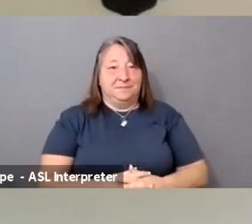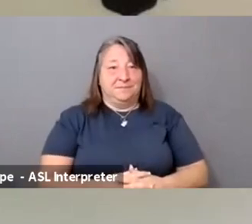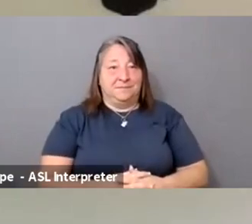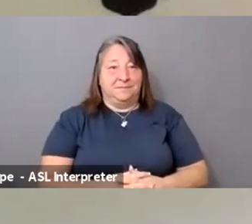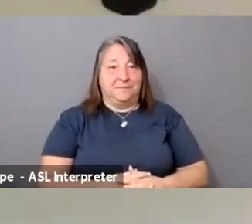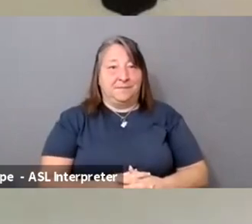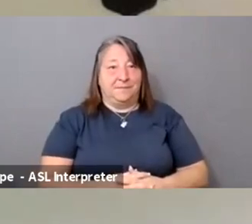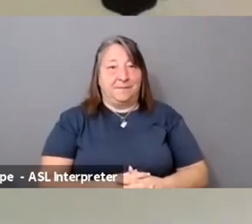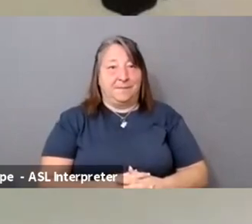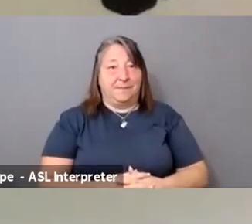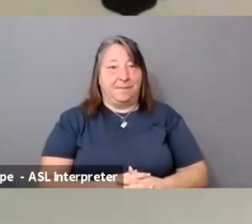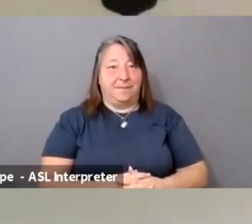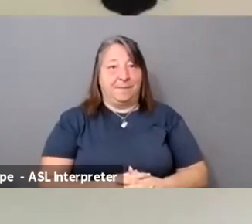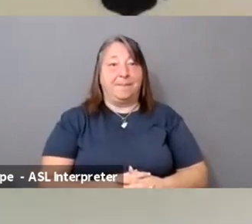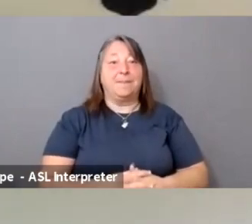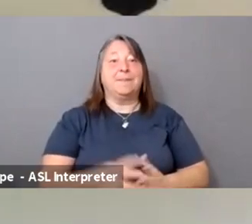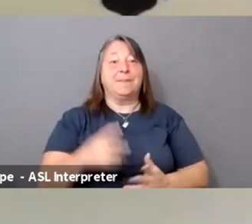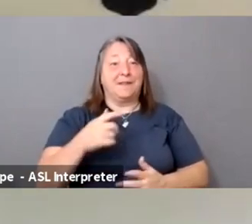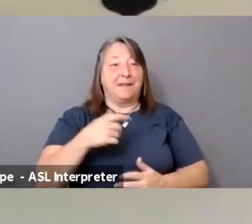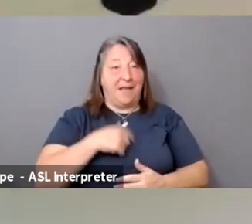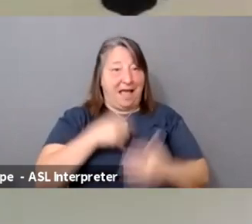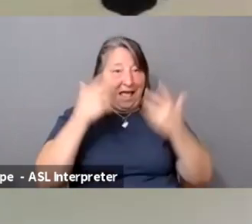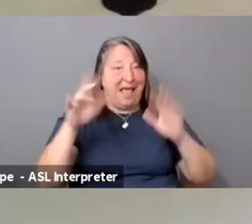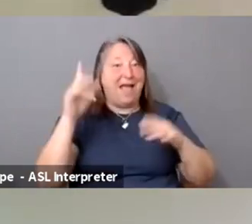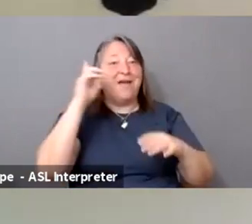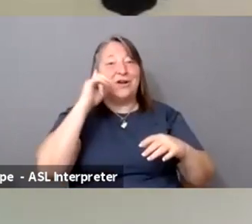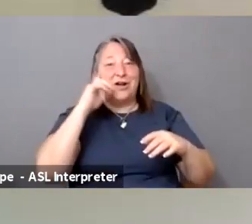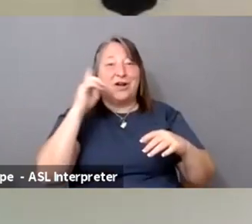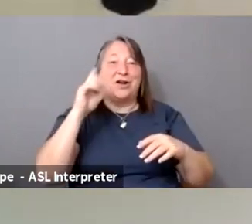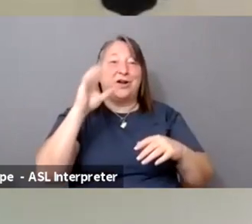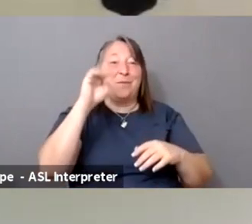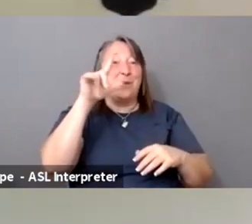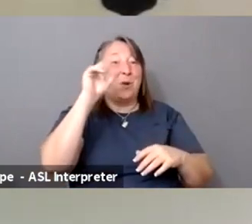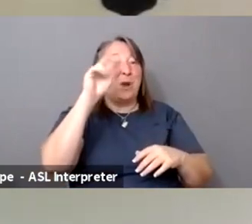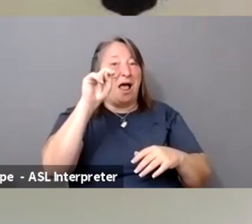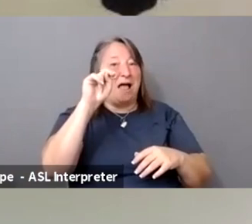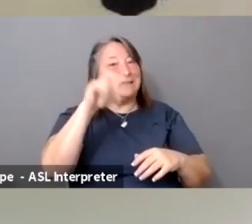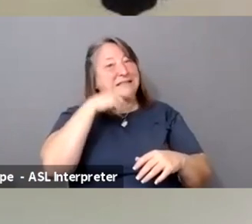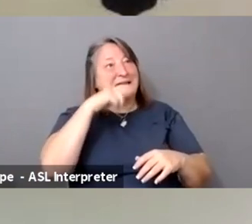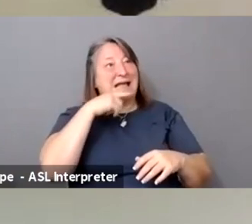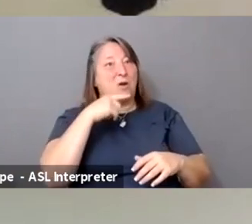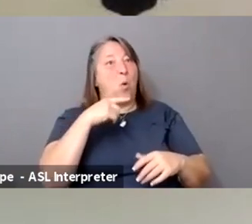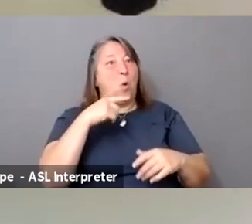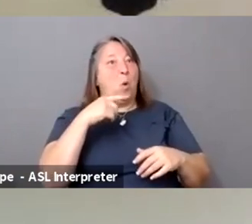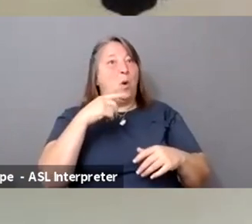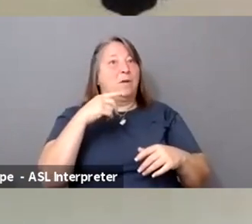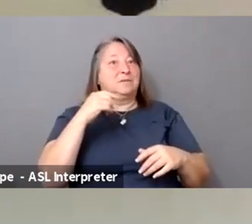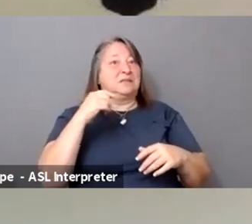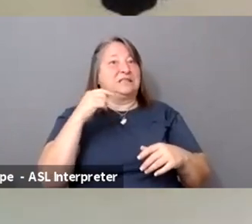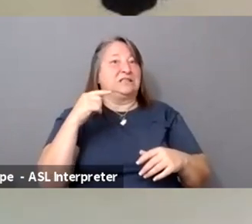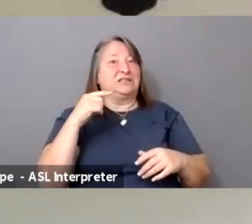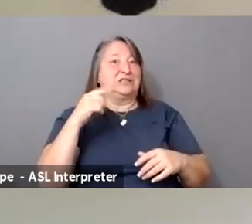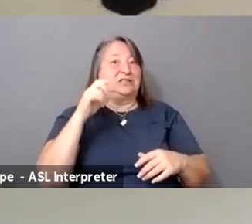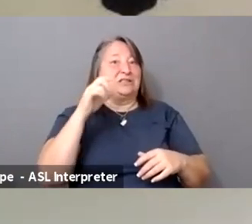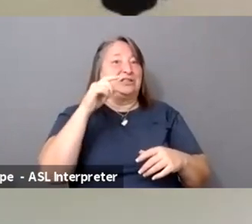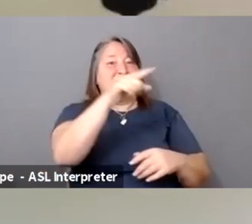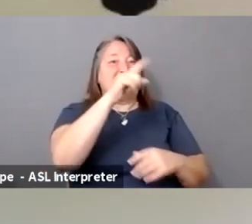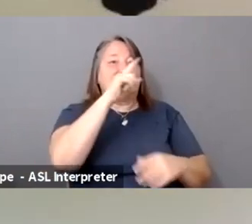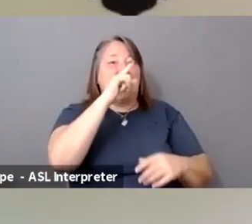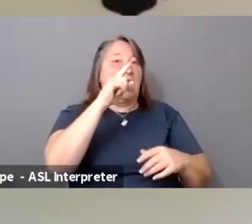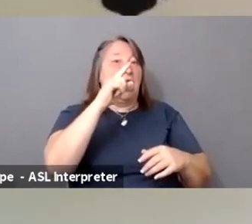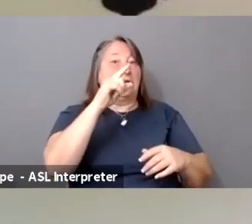Mulan is, I have heard, you know, critiques that she's sort of a superhero, which is not true to the real